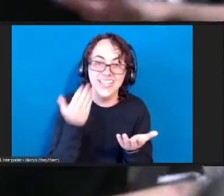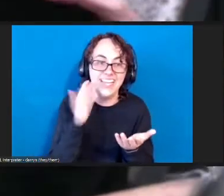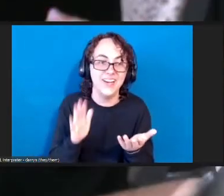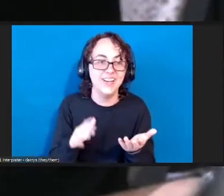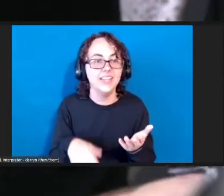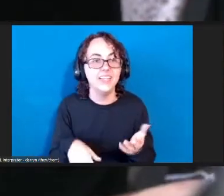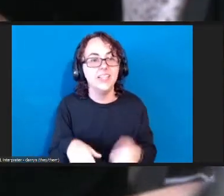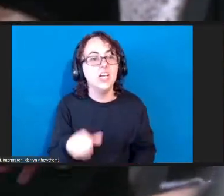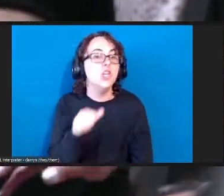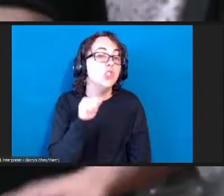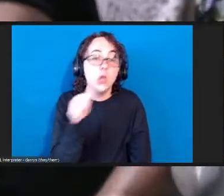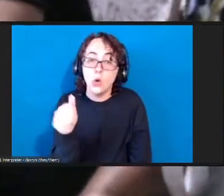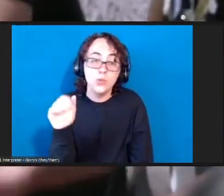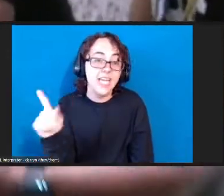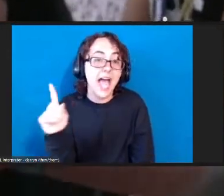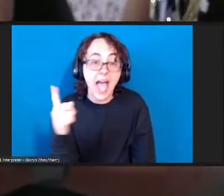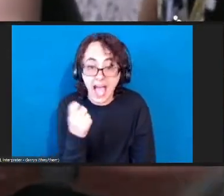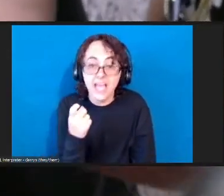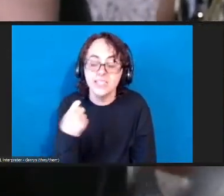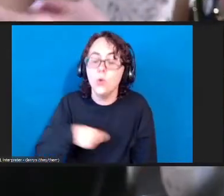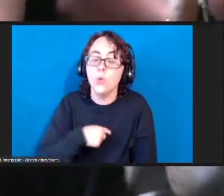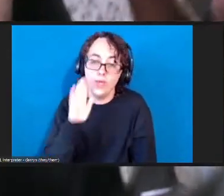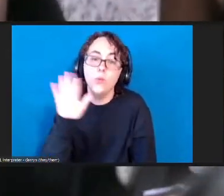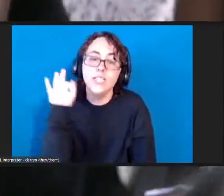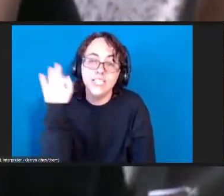ask. We'll tell you. Yeah, right, exactly.